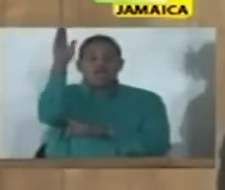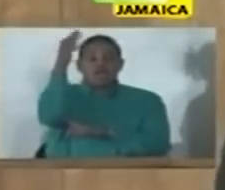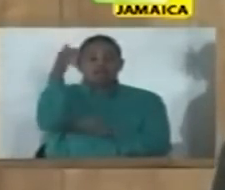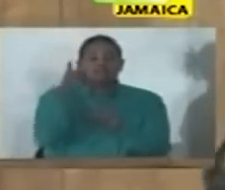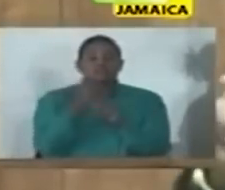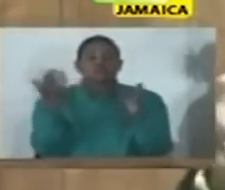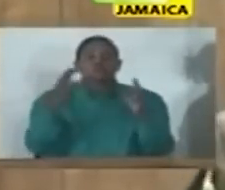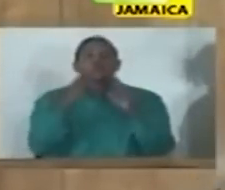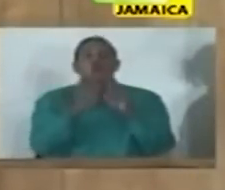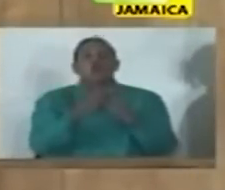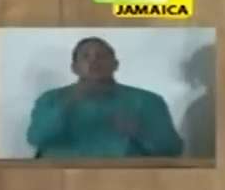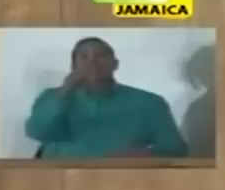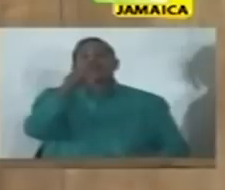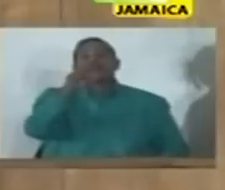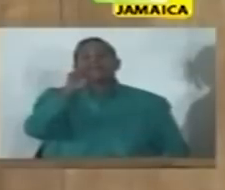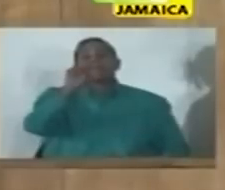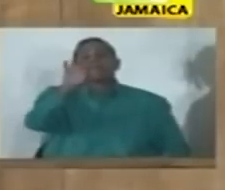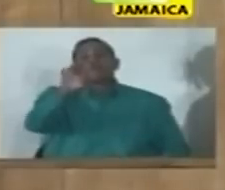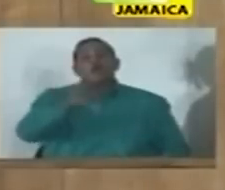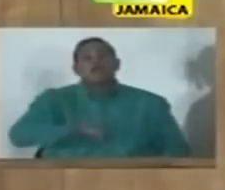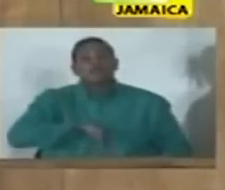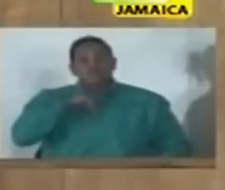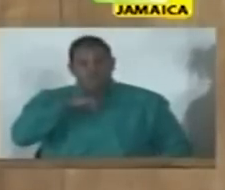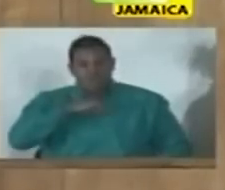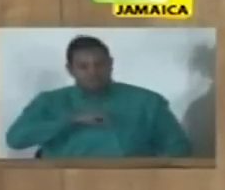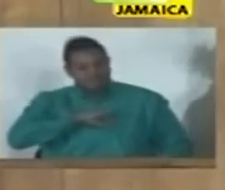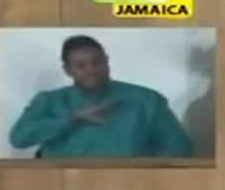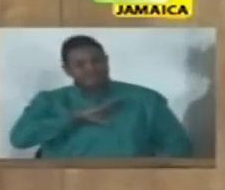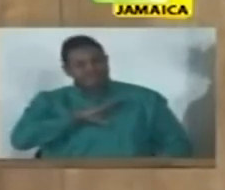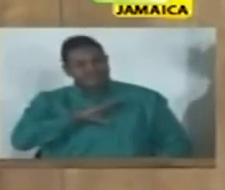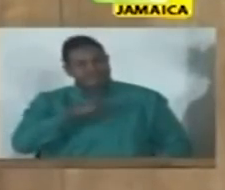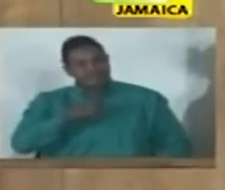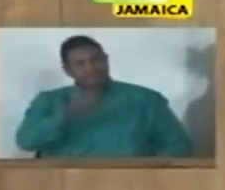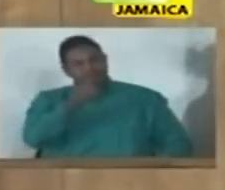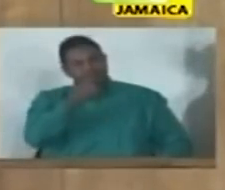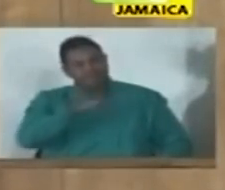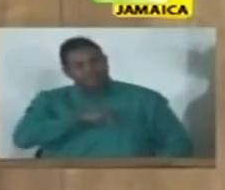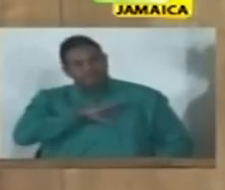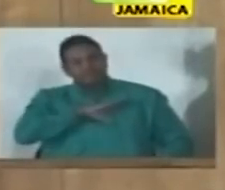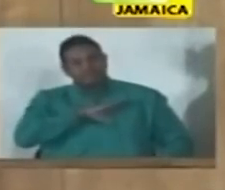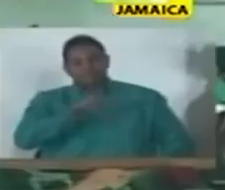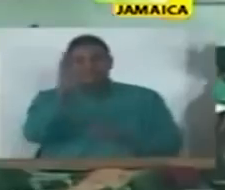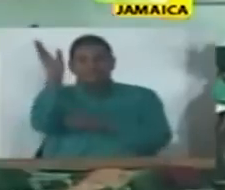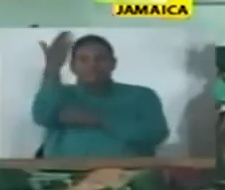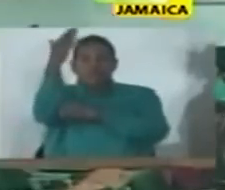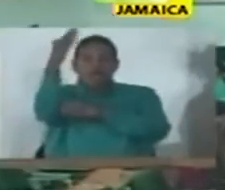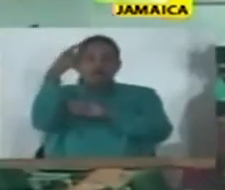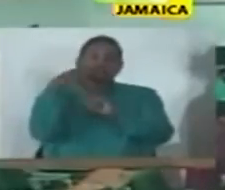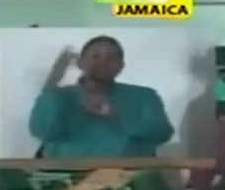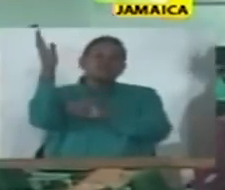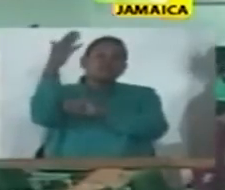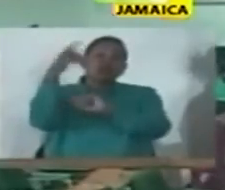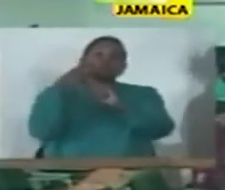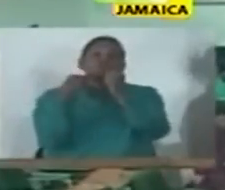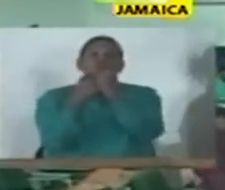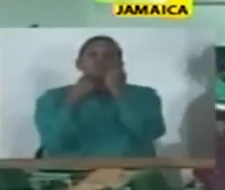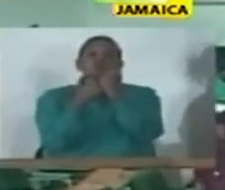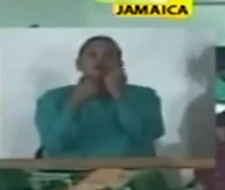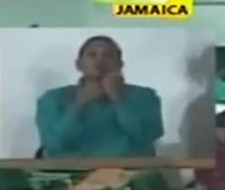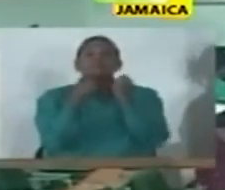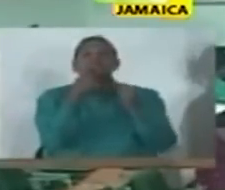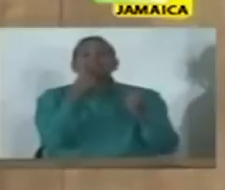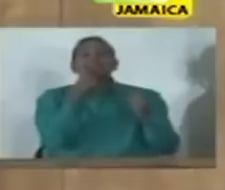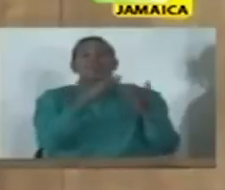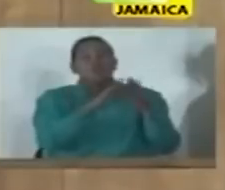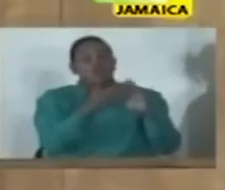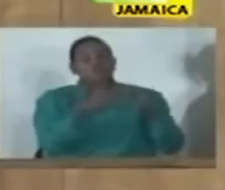is called a pride flag. A pride flag. Flag supporting the